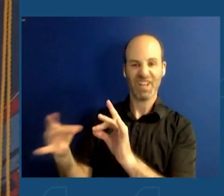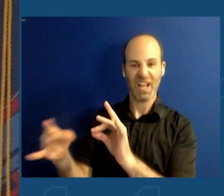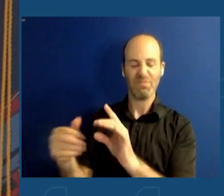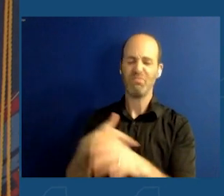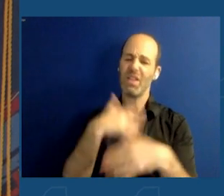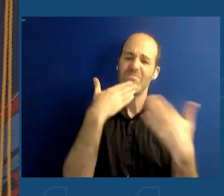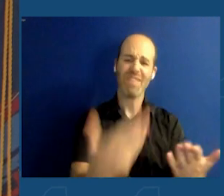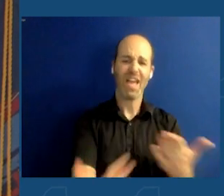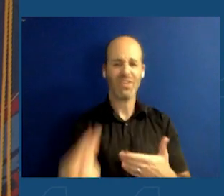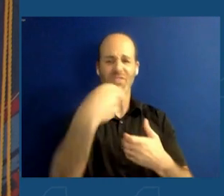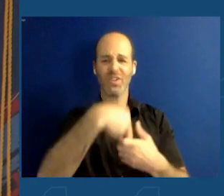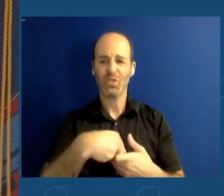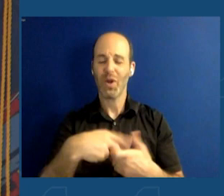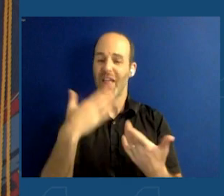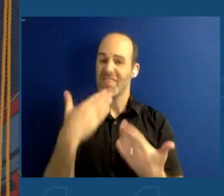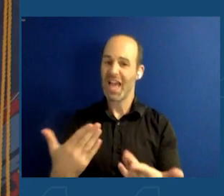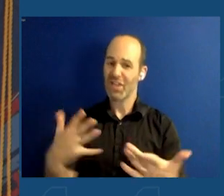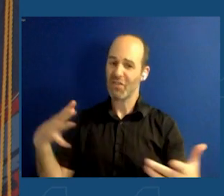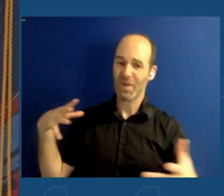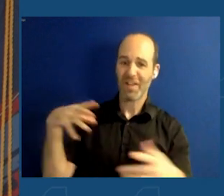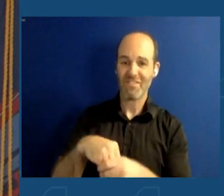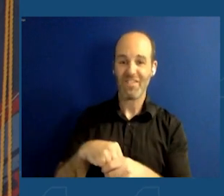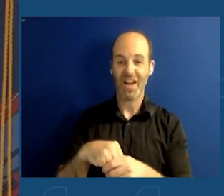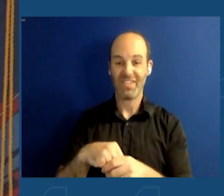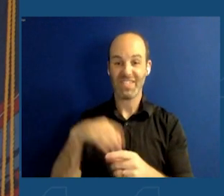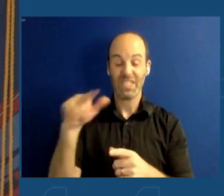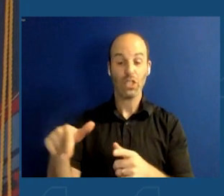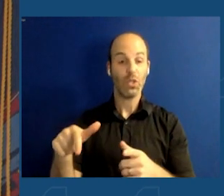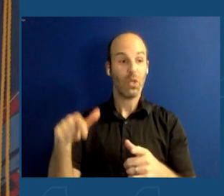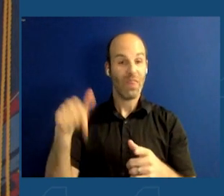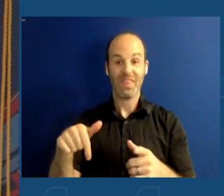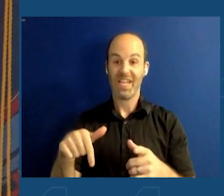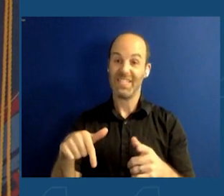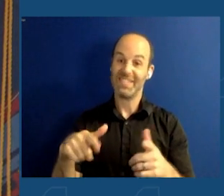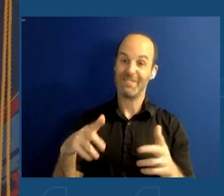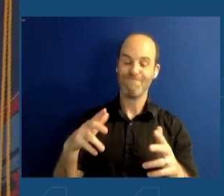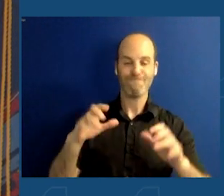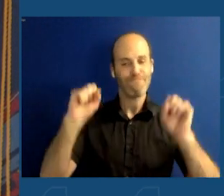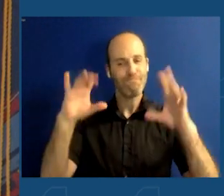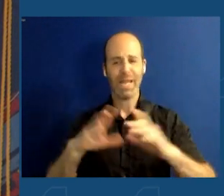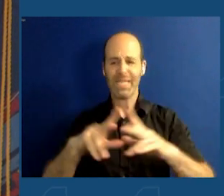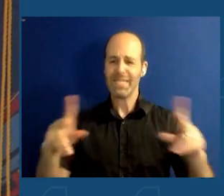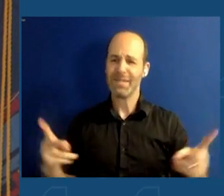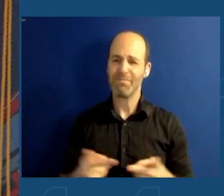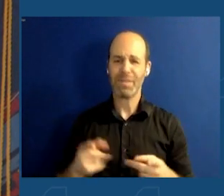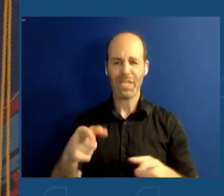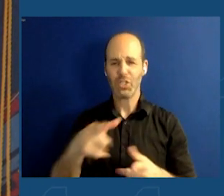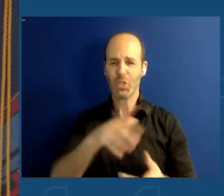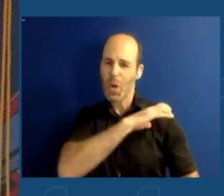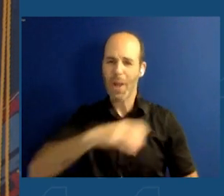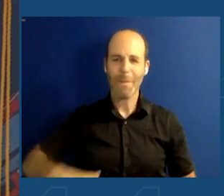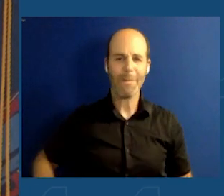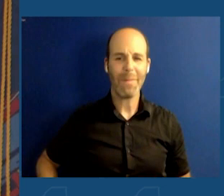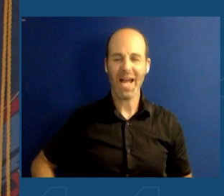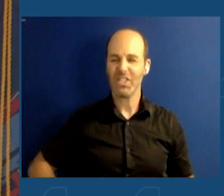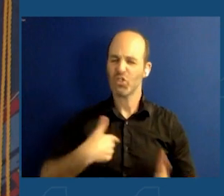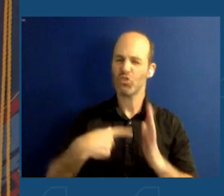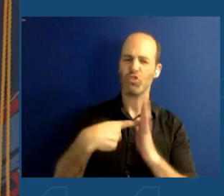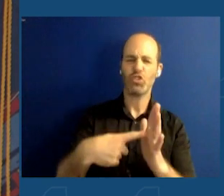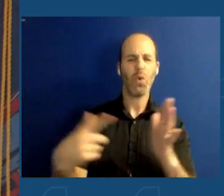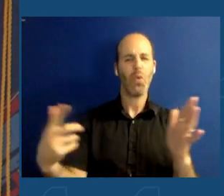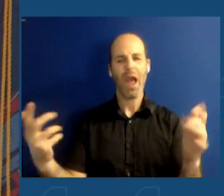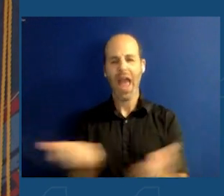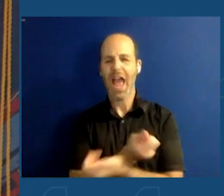you for being part of all of us who are ambassadors to this amazing place, and we showcase all that is good about New York right here at the Great Fair here